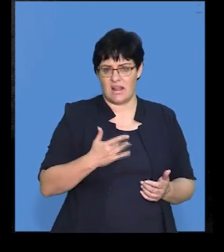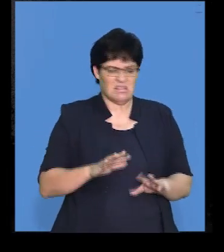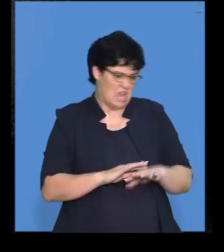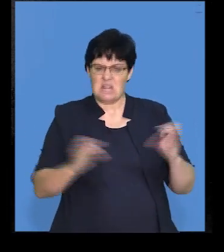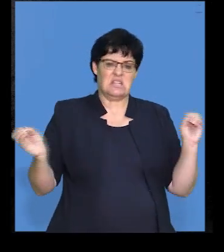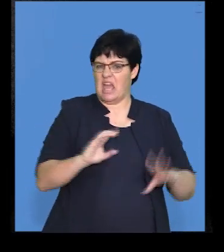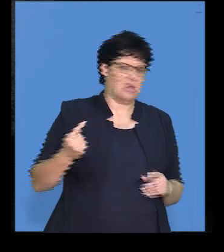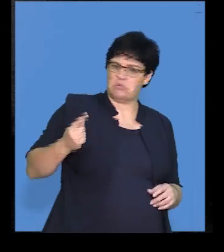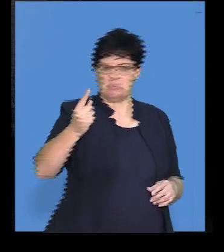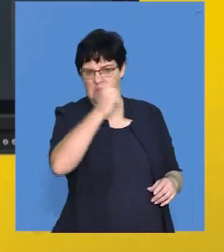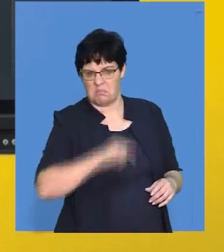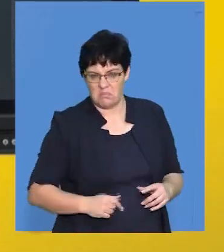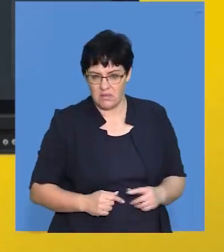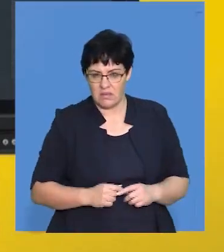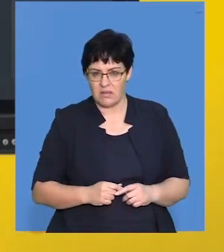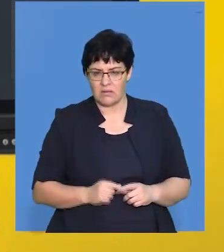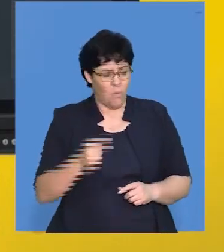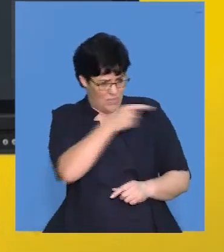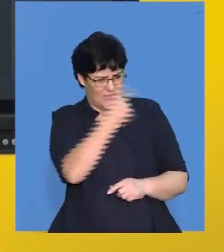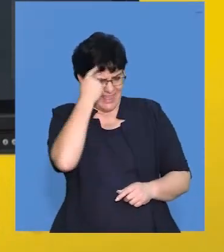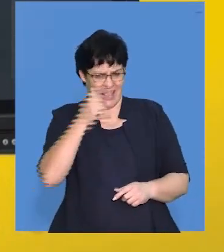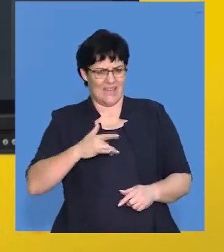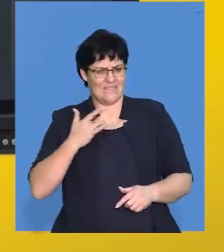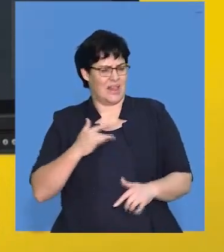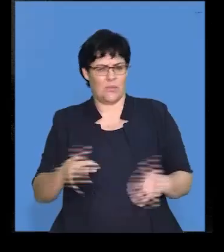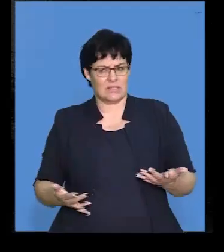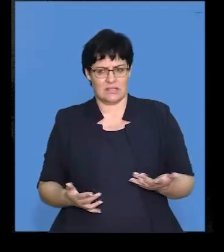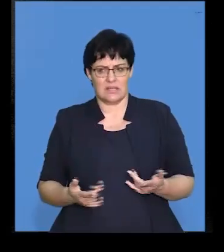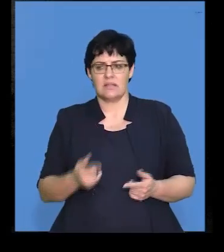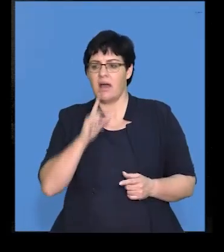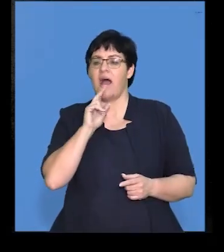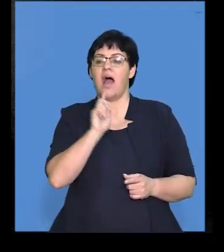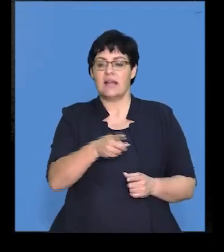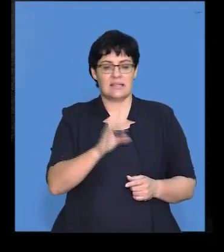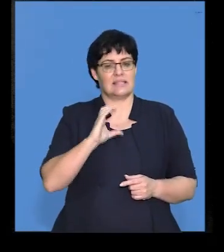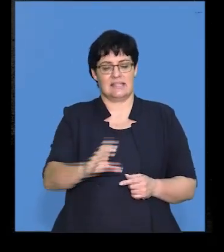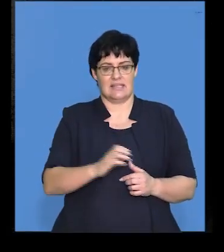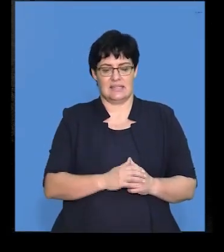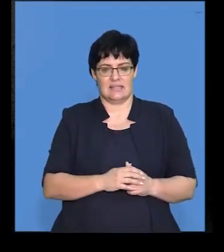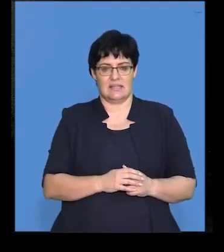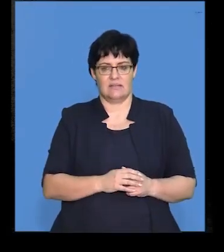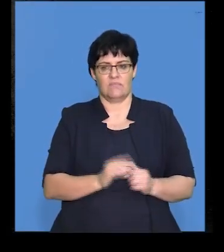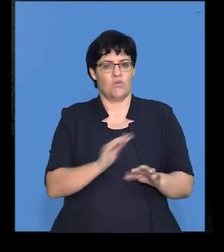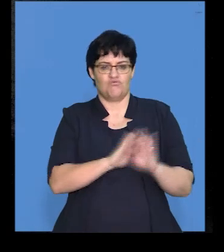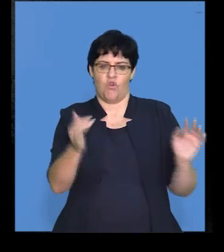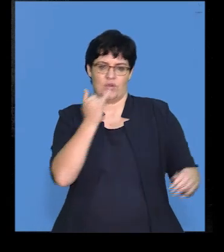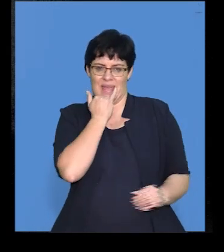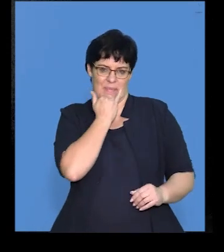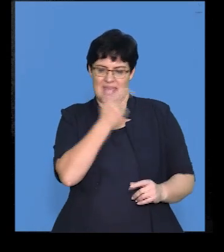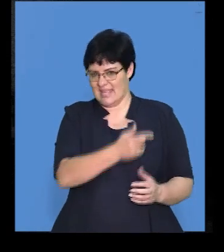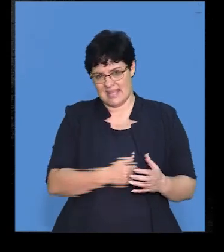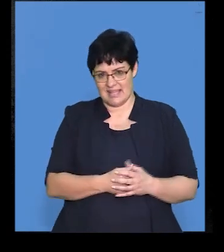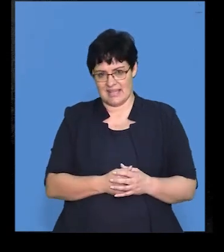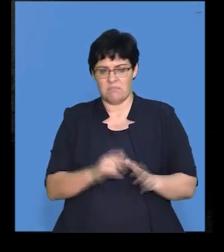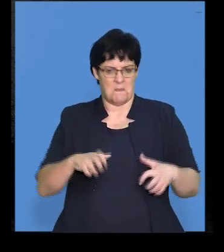it's got nothing to do with him? What do you think he's feeling? Obviously the answer is C. He is not very happy with him. He